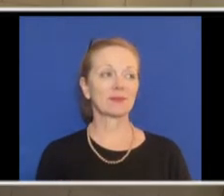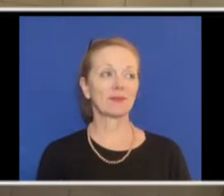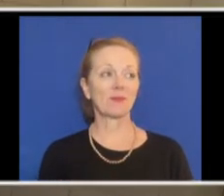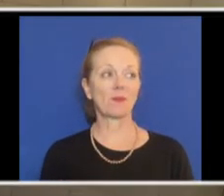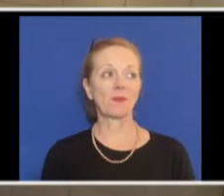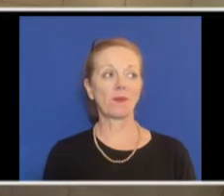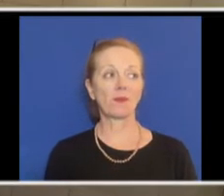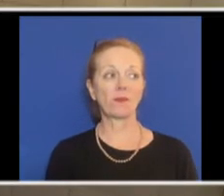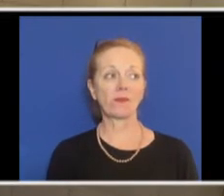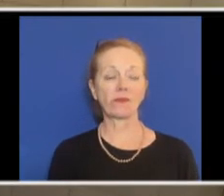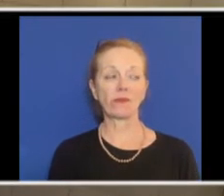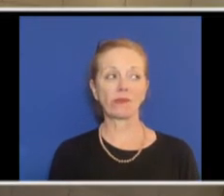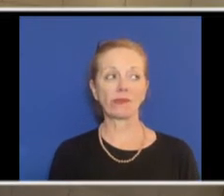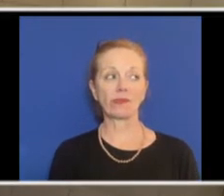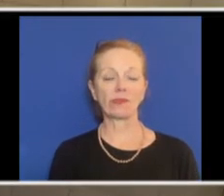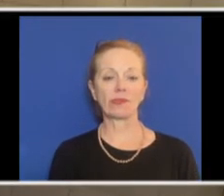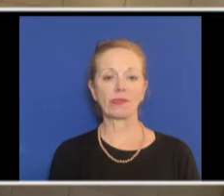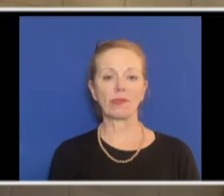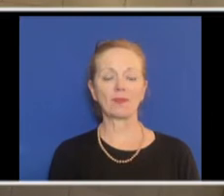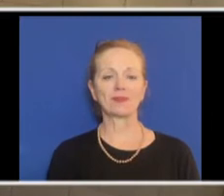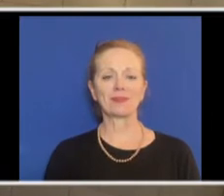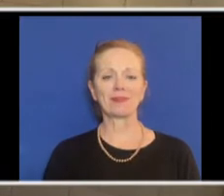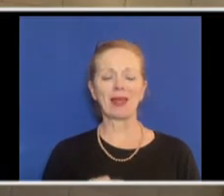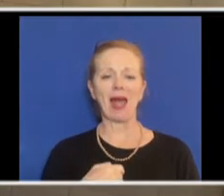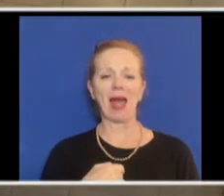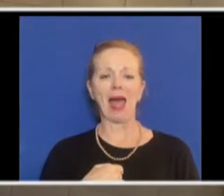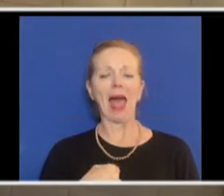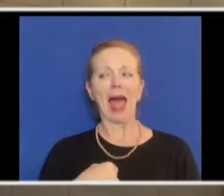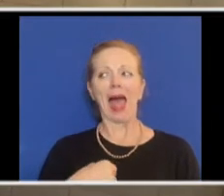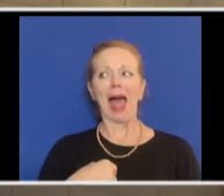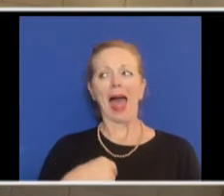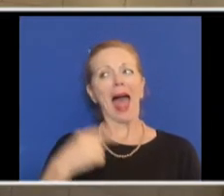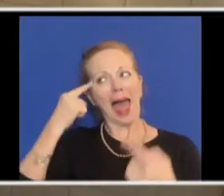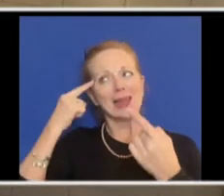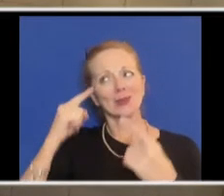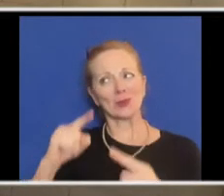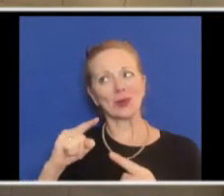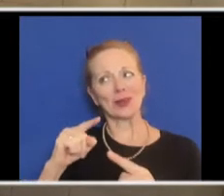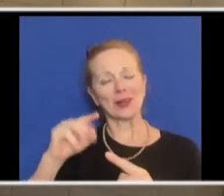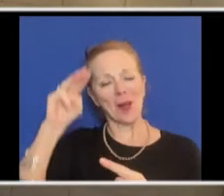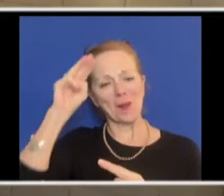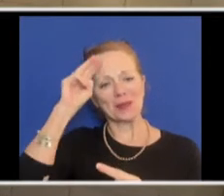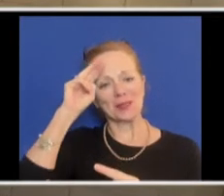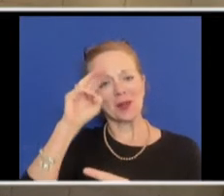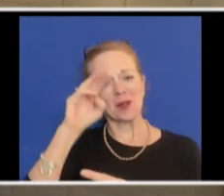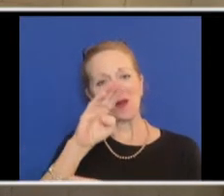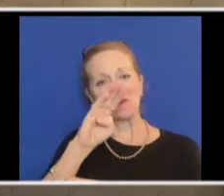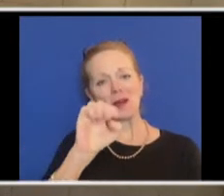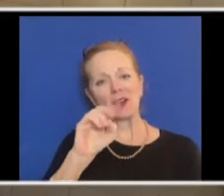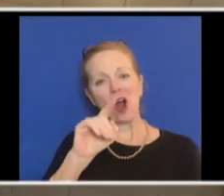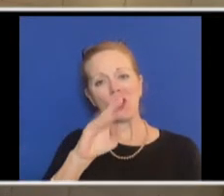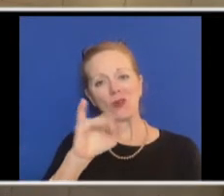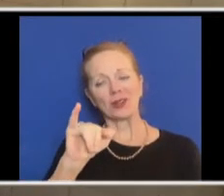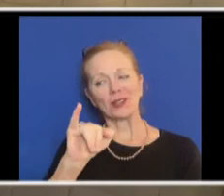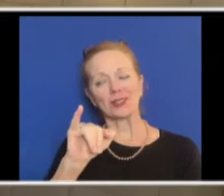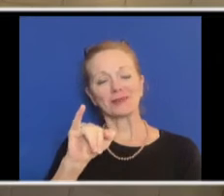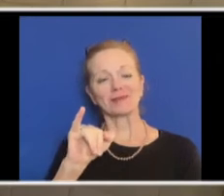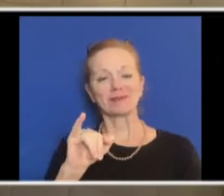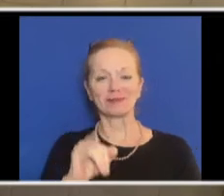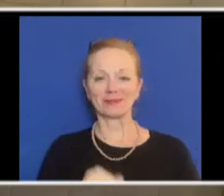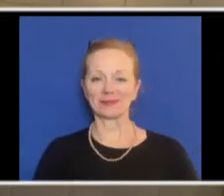this might be very rare but I I agree with Mr bukhari on this one yeah um